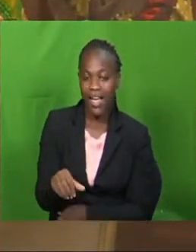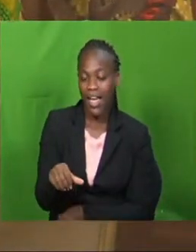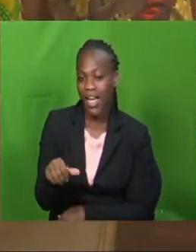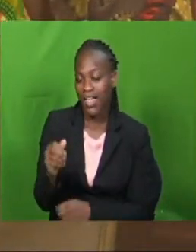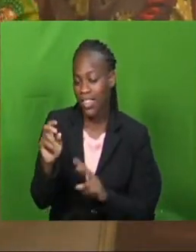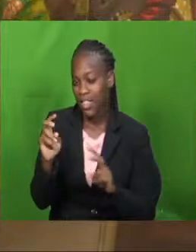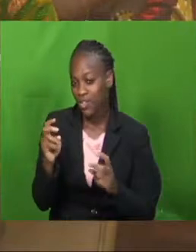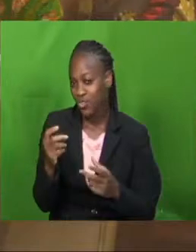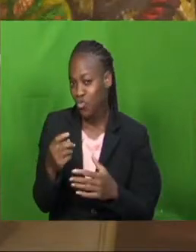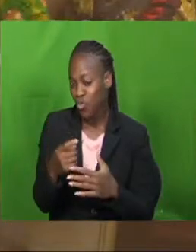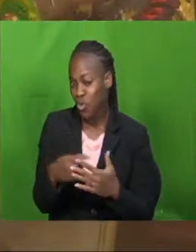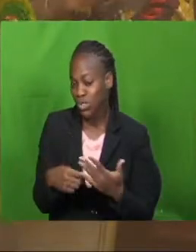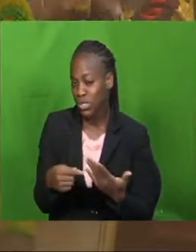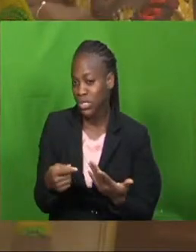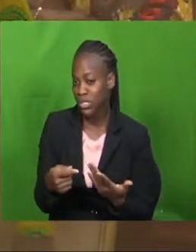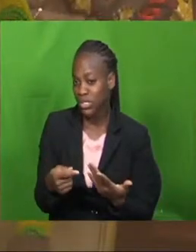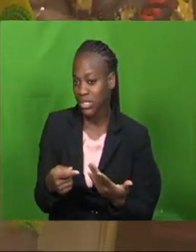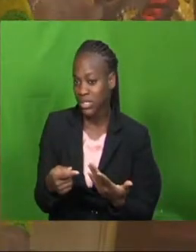is the fact that,